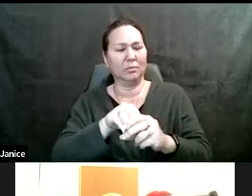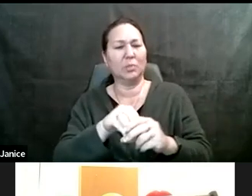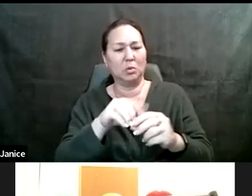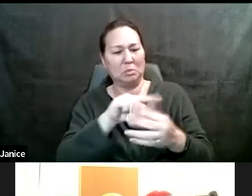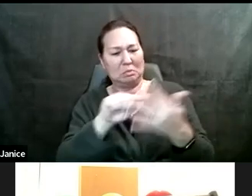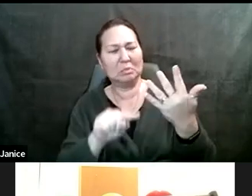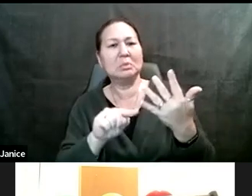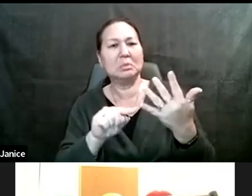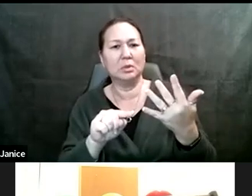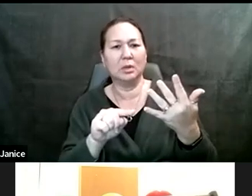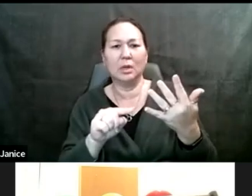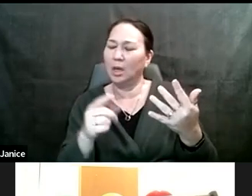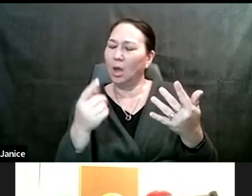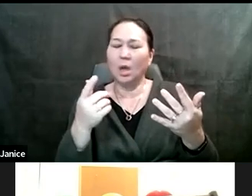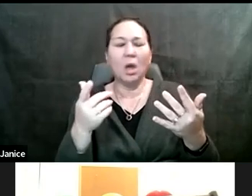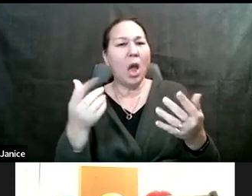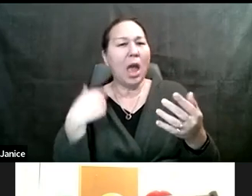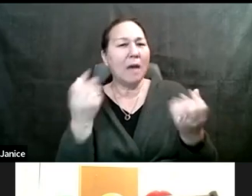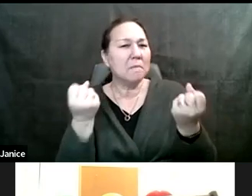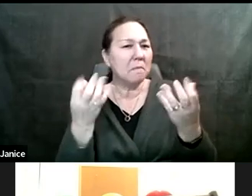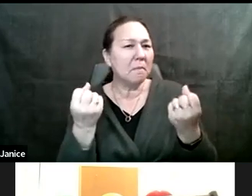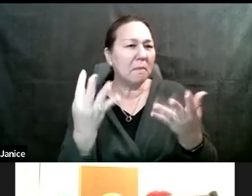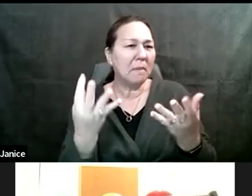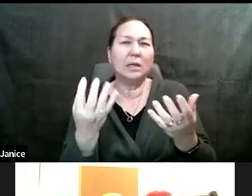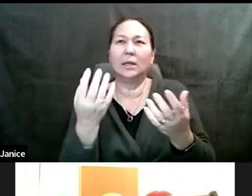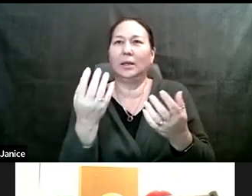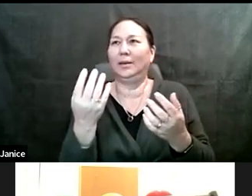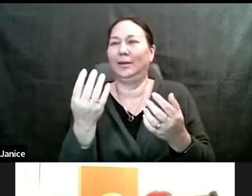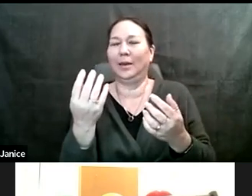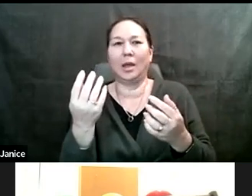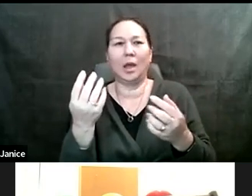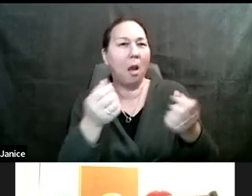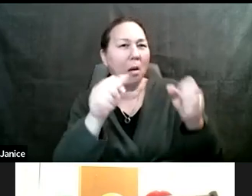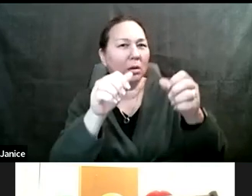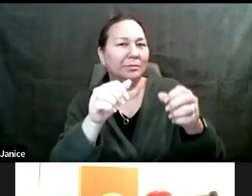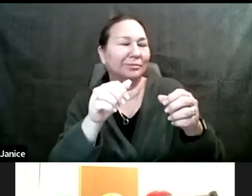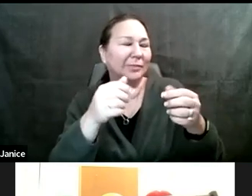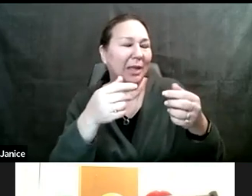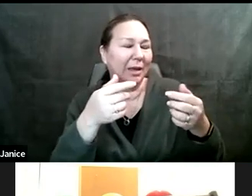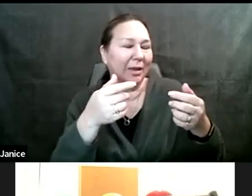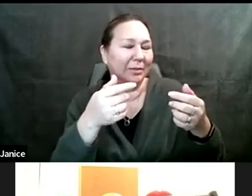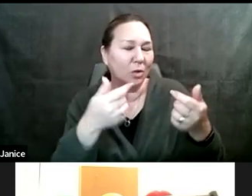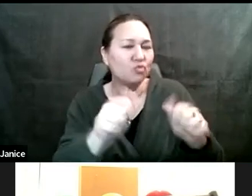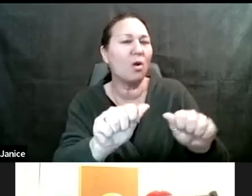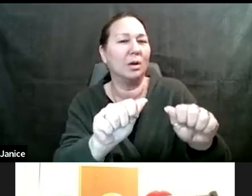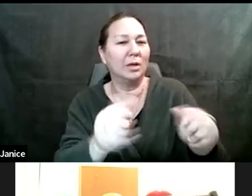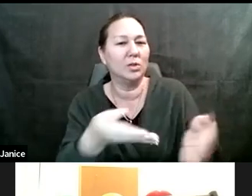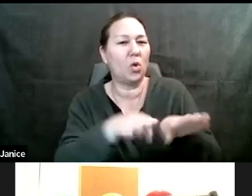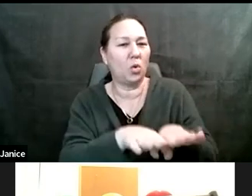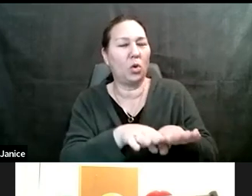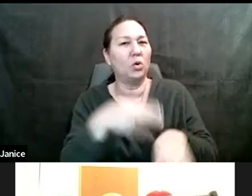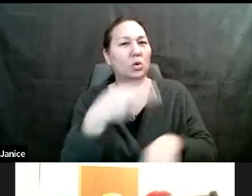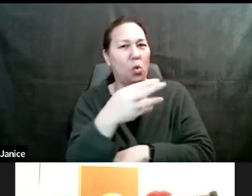philbrick there has been repeated attempts to close the horsemen School for the Deaf and hard of hearing the district continues to inadequately